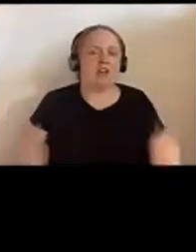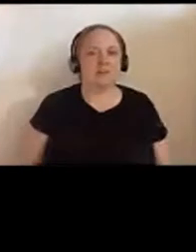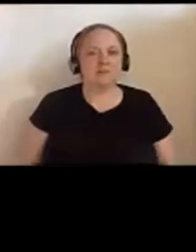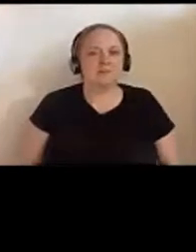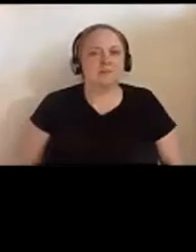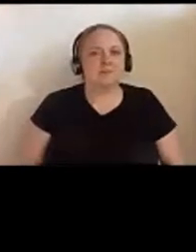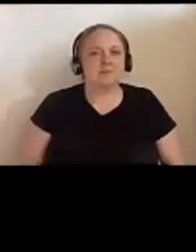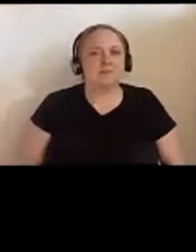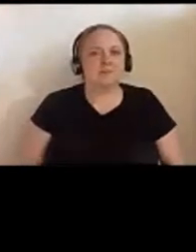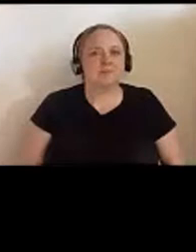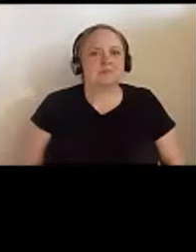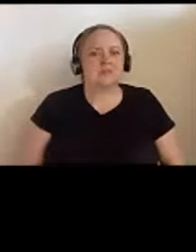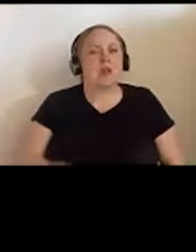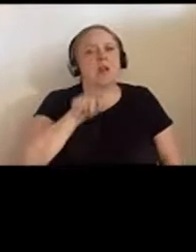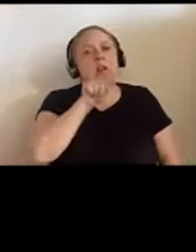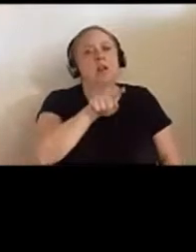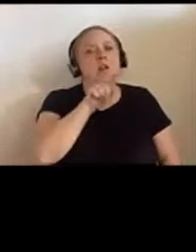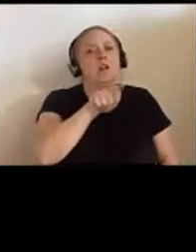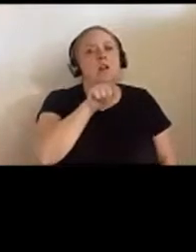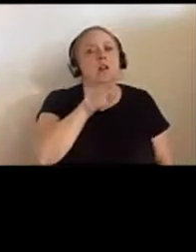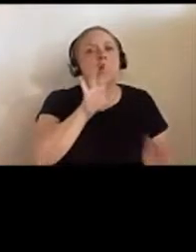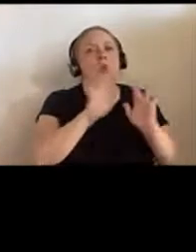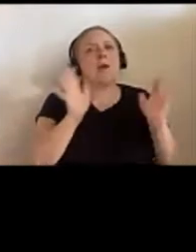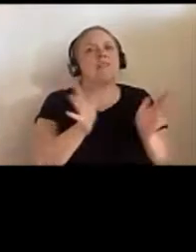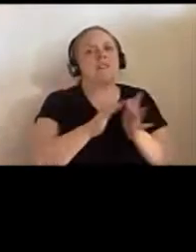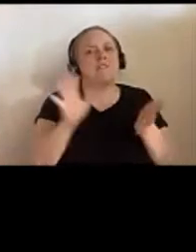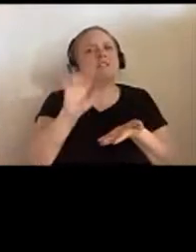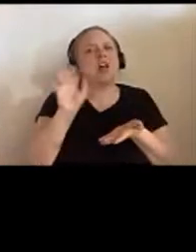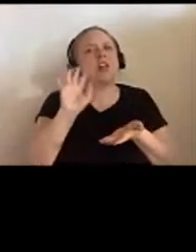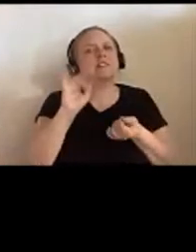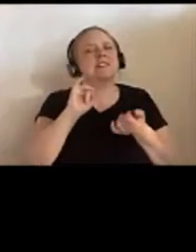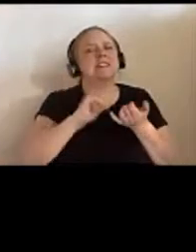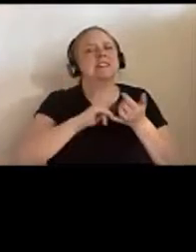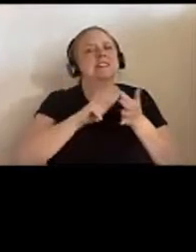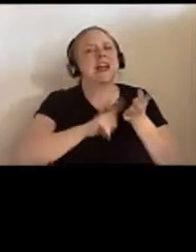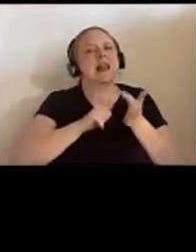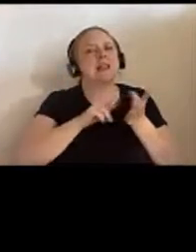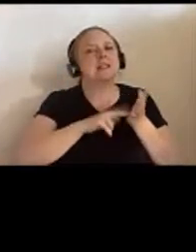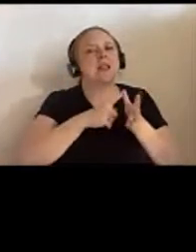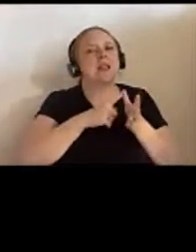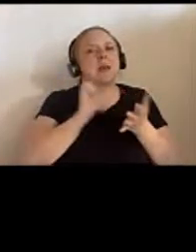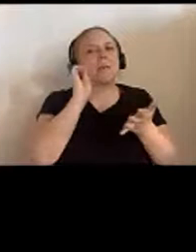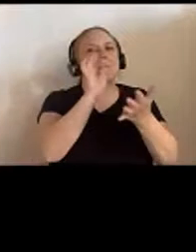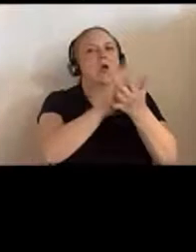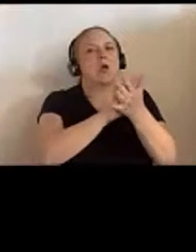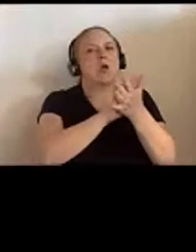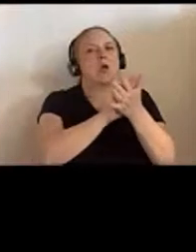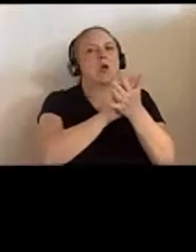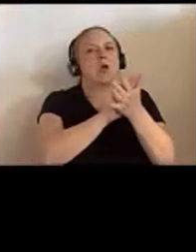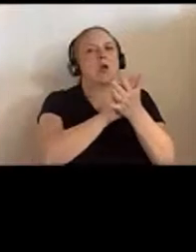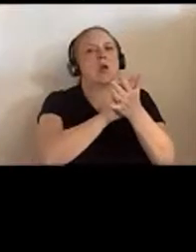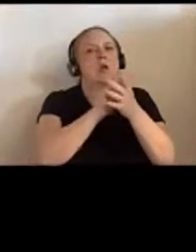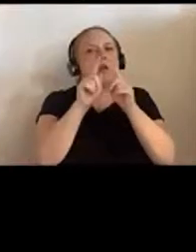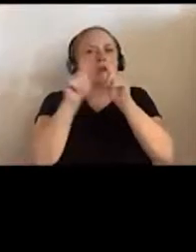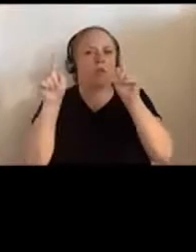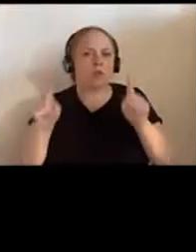But on the website for Salt, Selena has placed this piece of text as a little bit